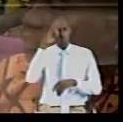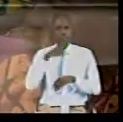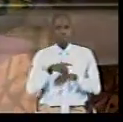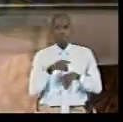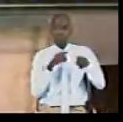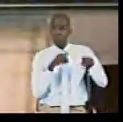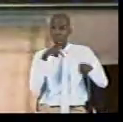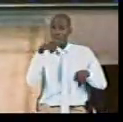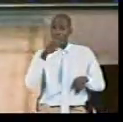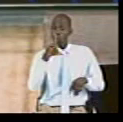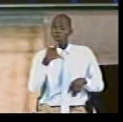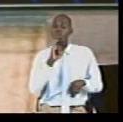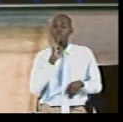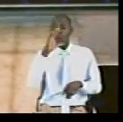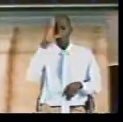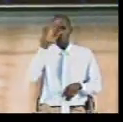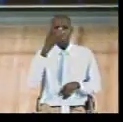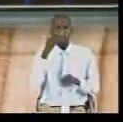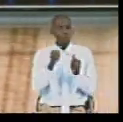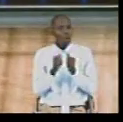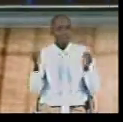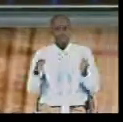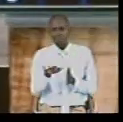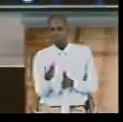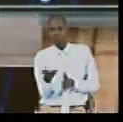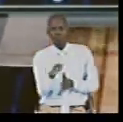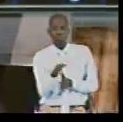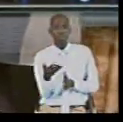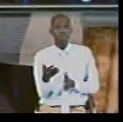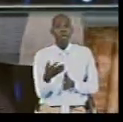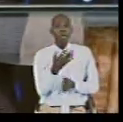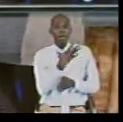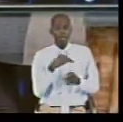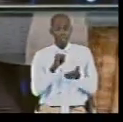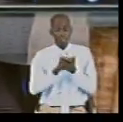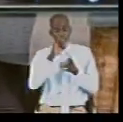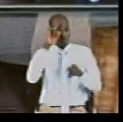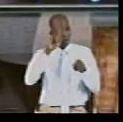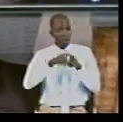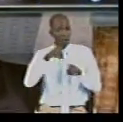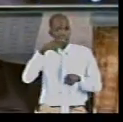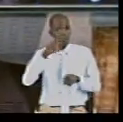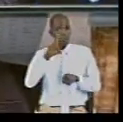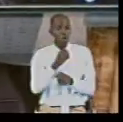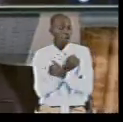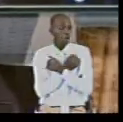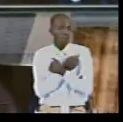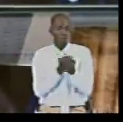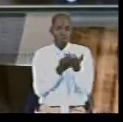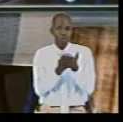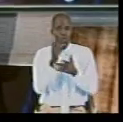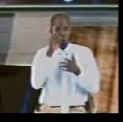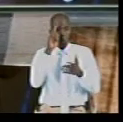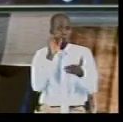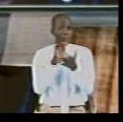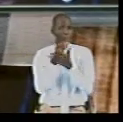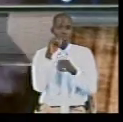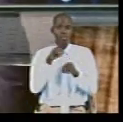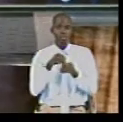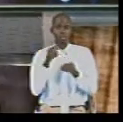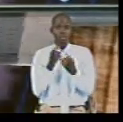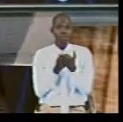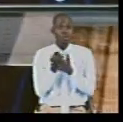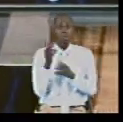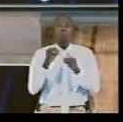That Paul is a man that loves the truth and believes the truth above even me.